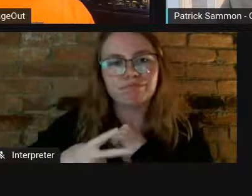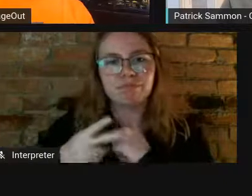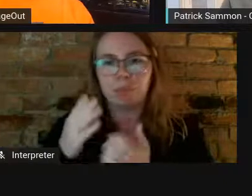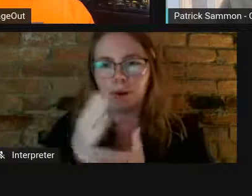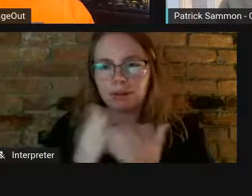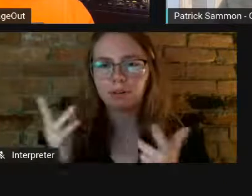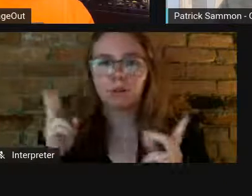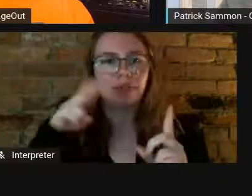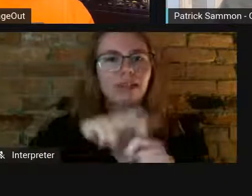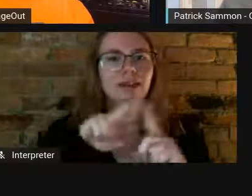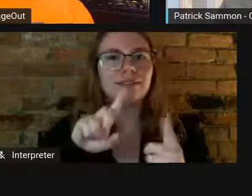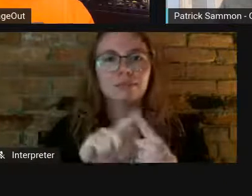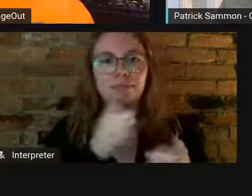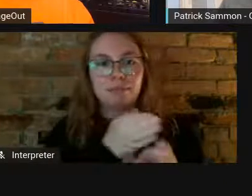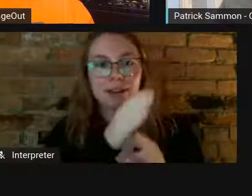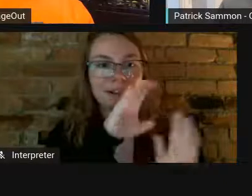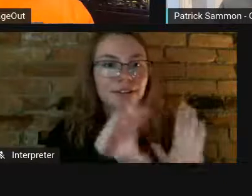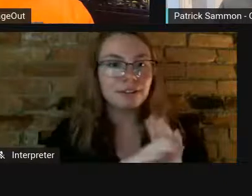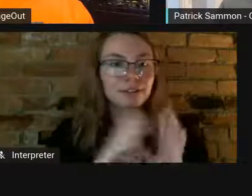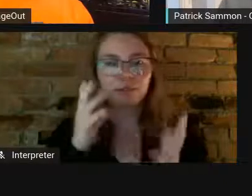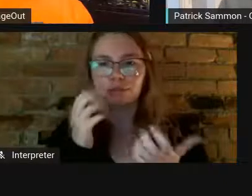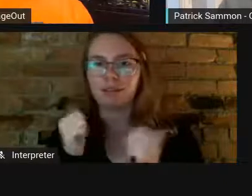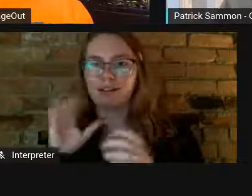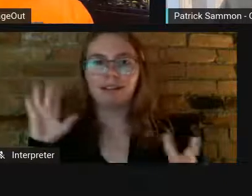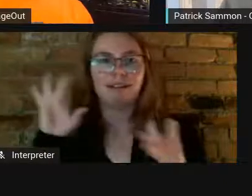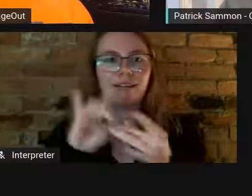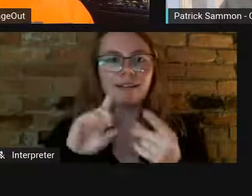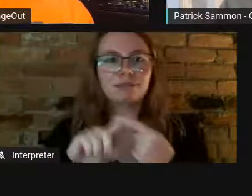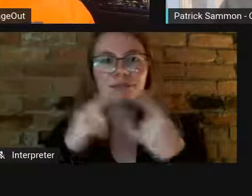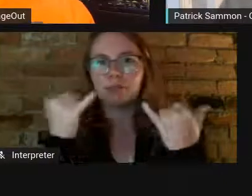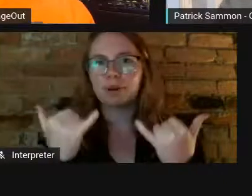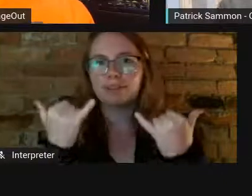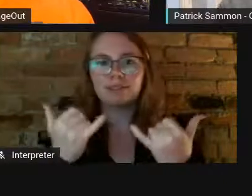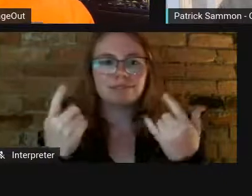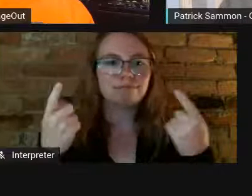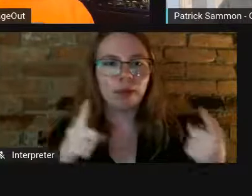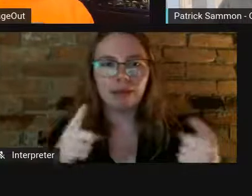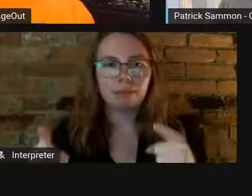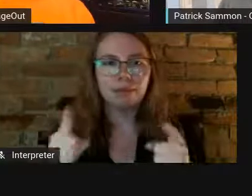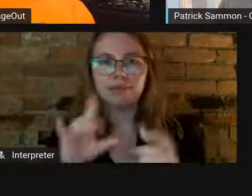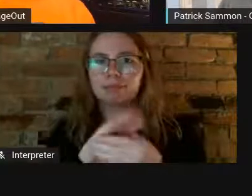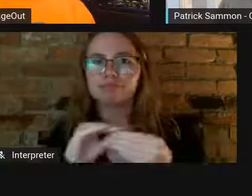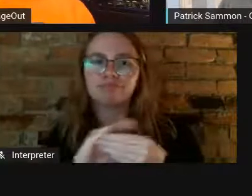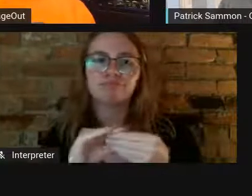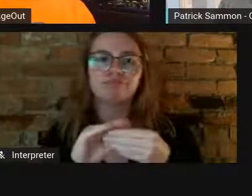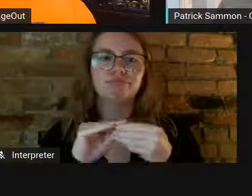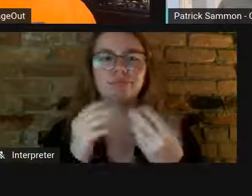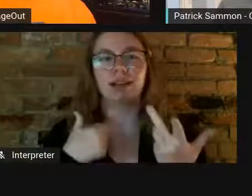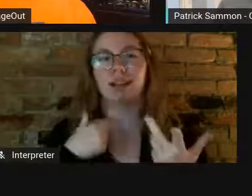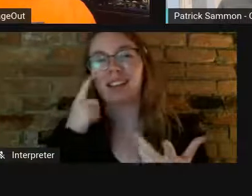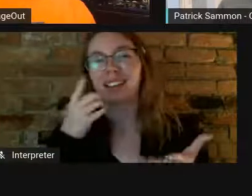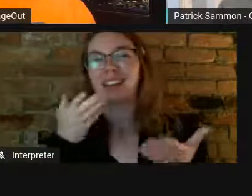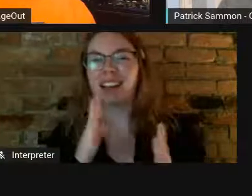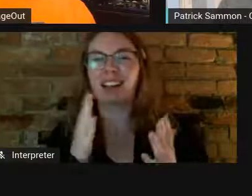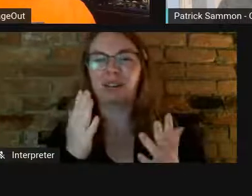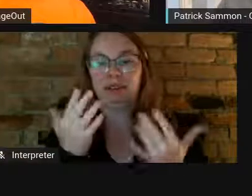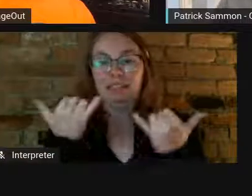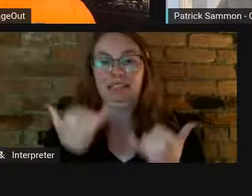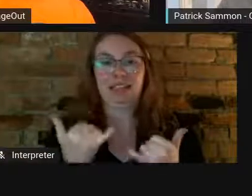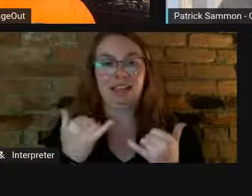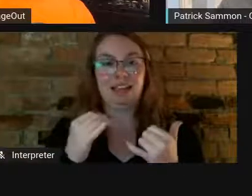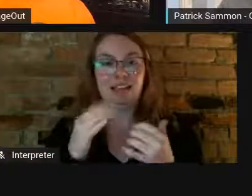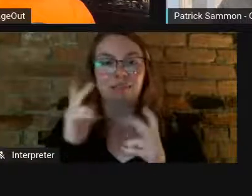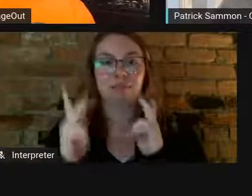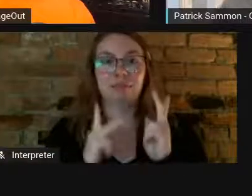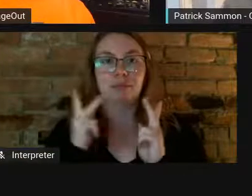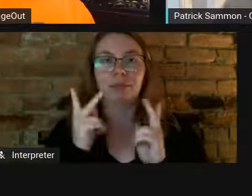that we could marry that with the present day recollections. And I think that allowed us to bring, you know, today's voices into the moment